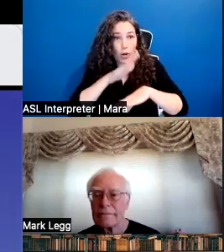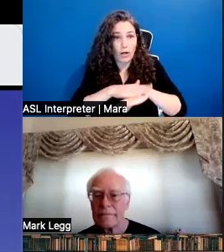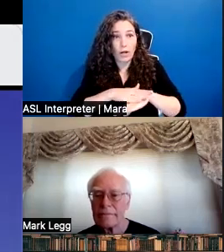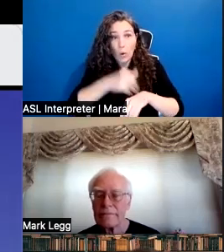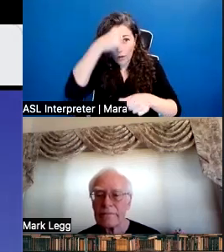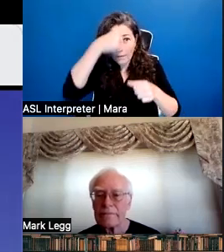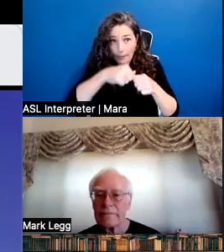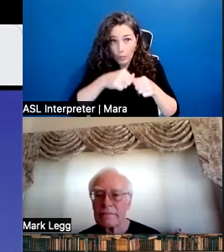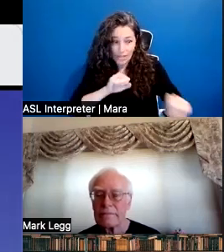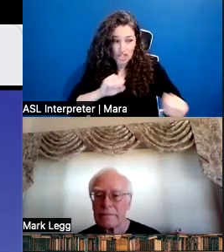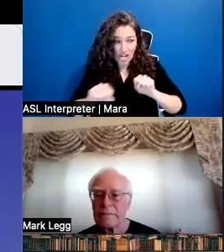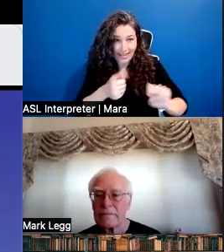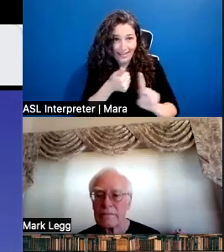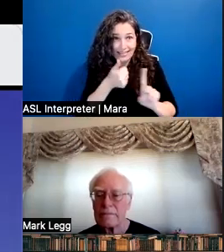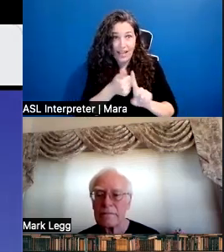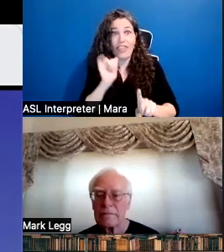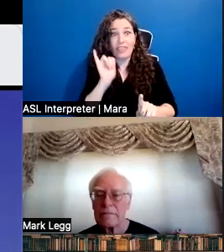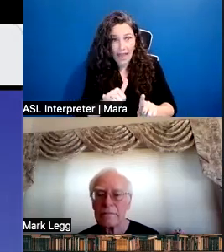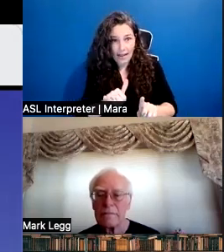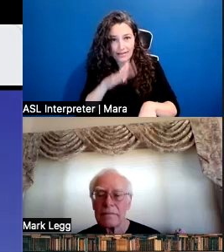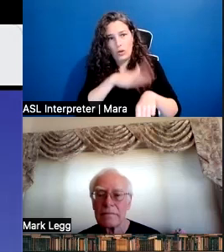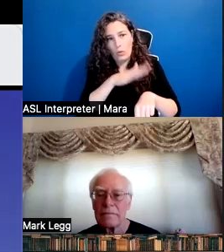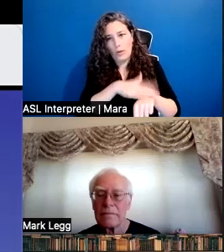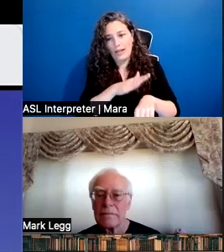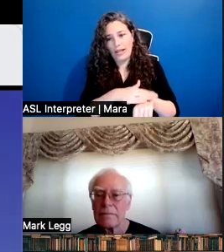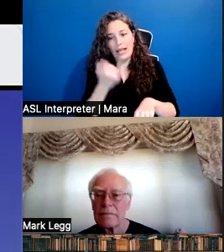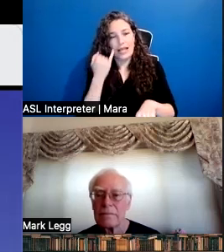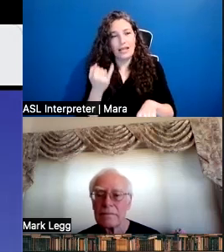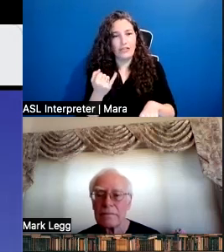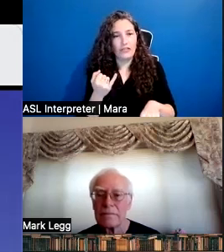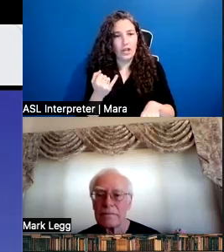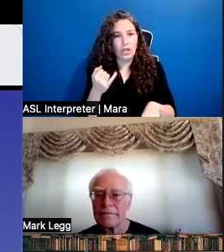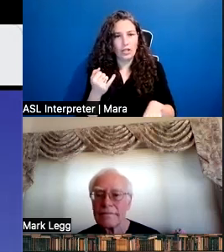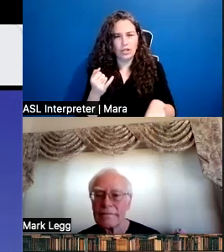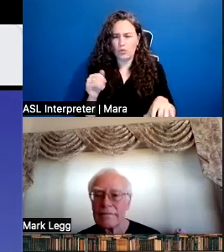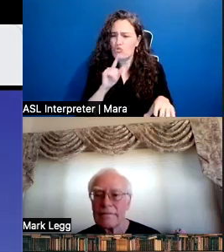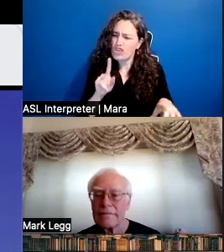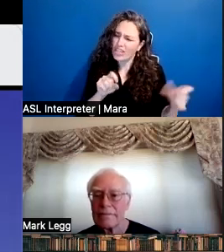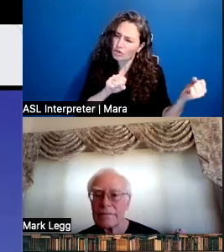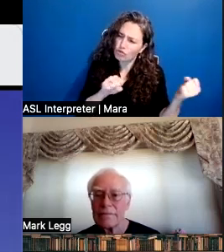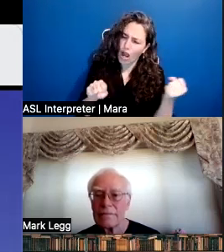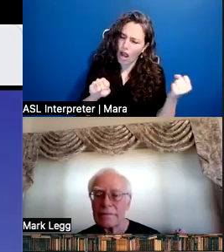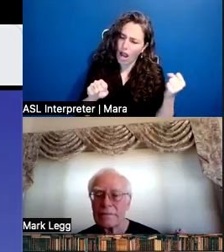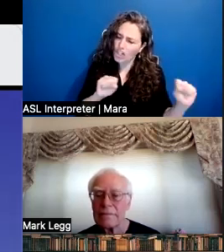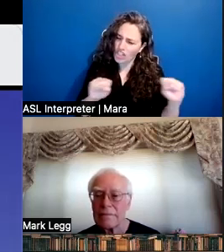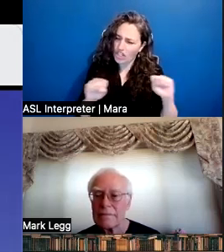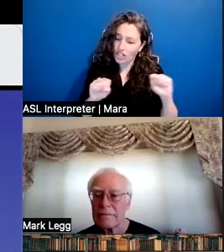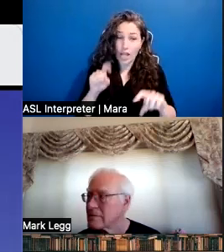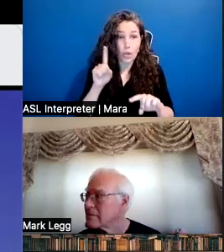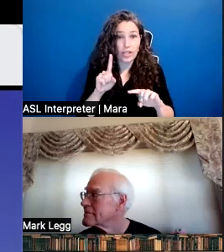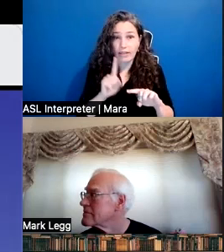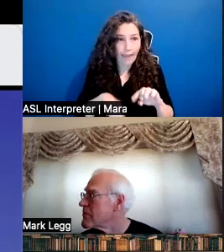to, if it's strong shaking and you can't move, you want to drop, cover, hold on, and protect yourself as normal. But then as soon as you're